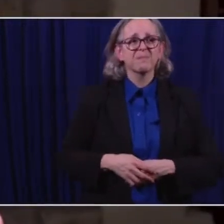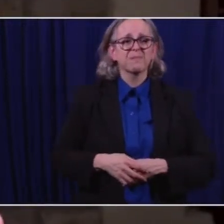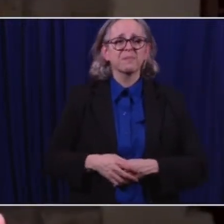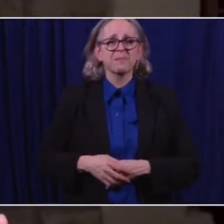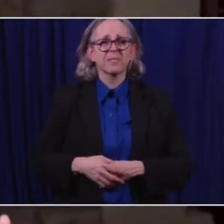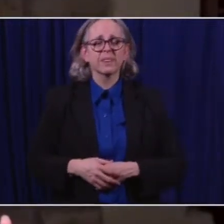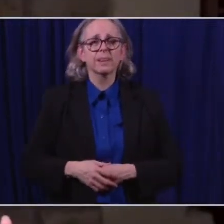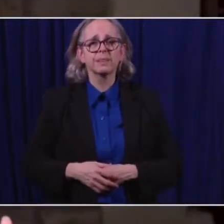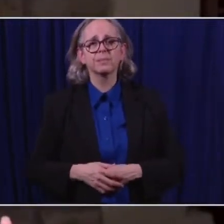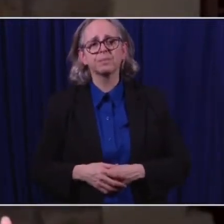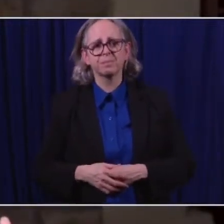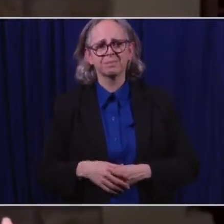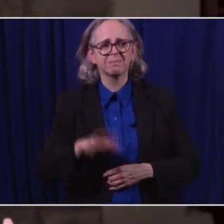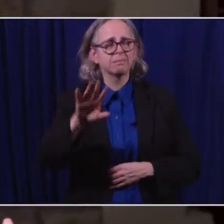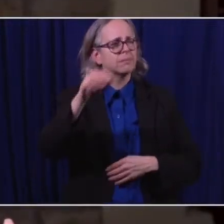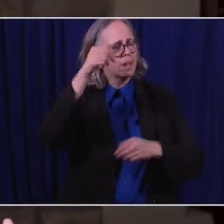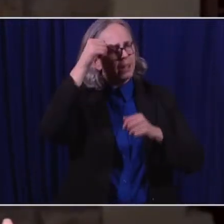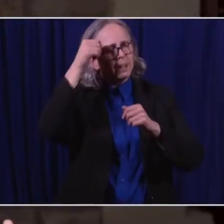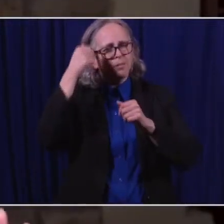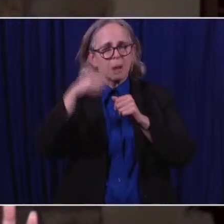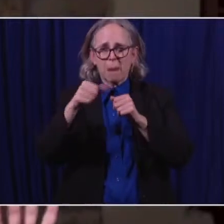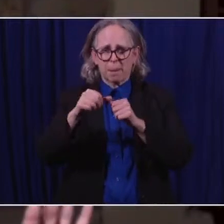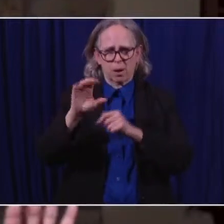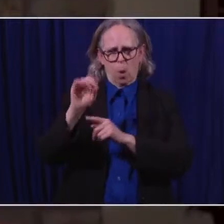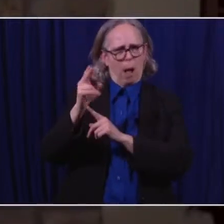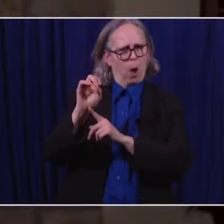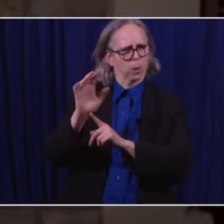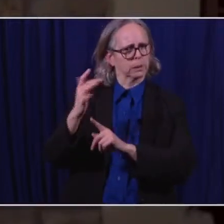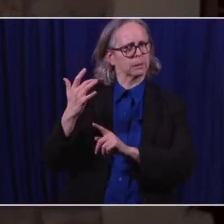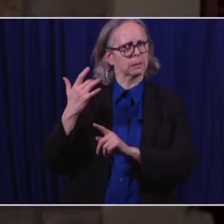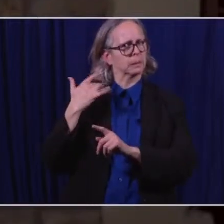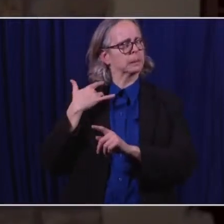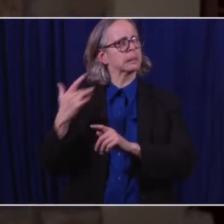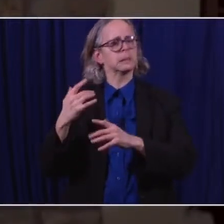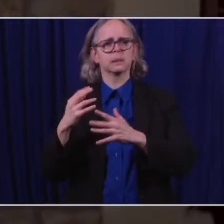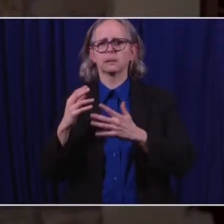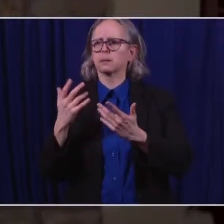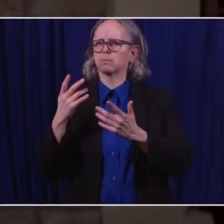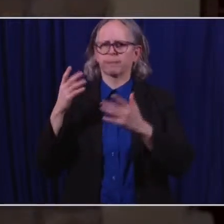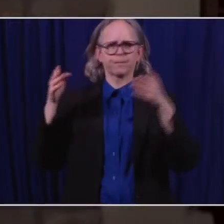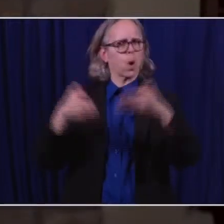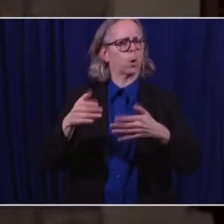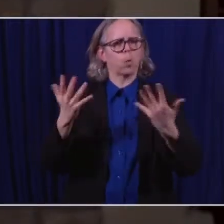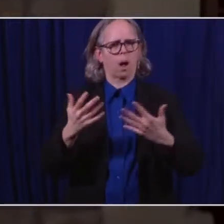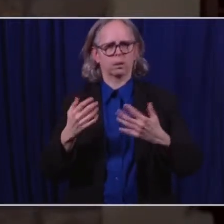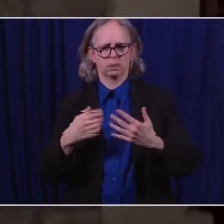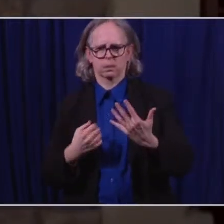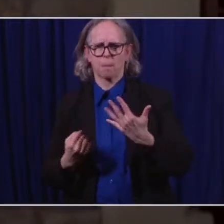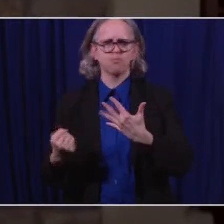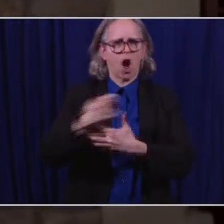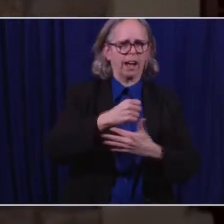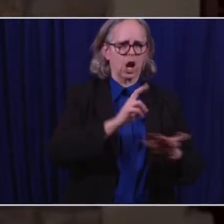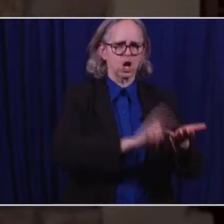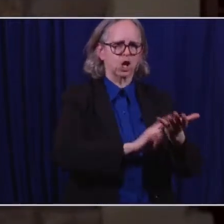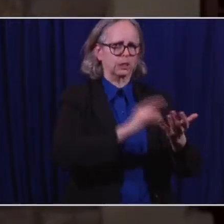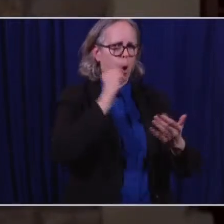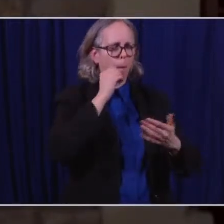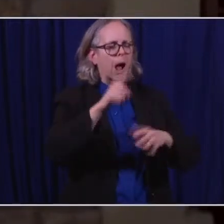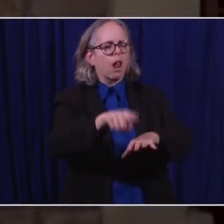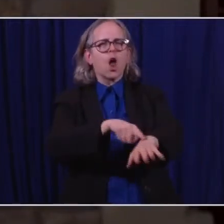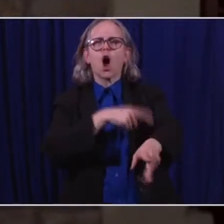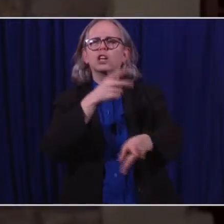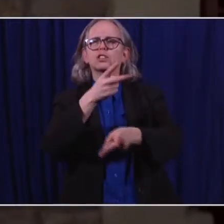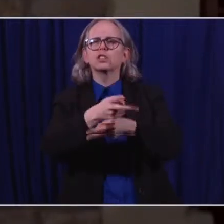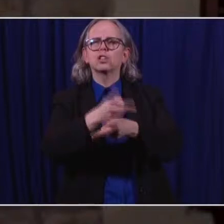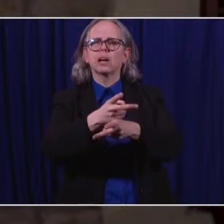lot into our long-term care facilities because we felt this is where we have the highest deaths. We have more long-term care